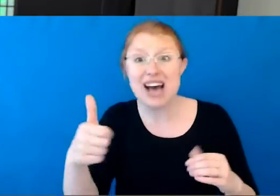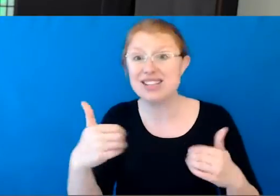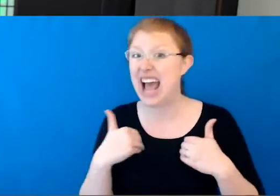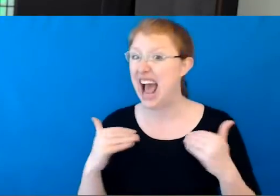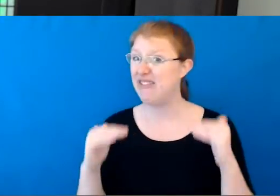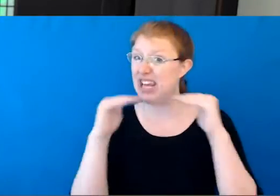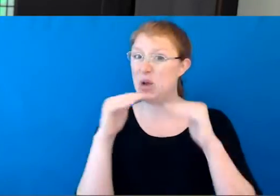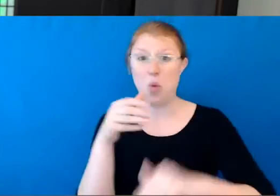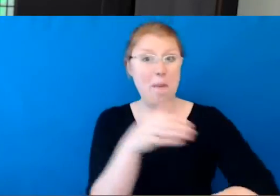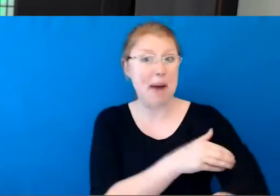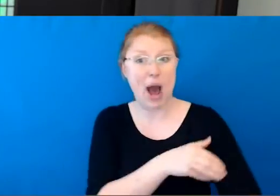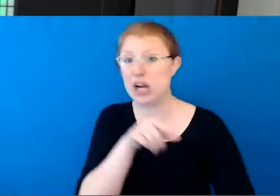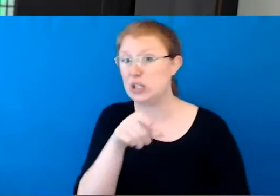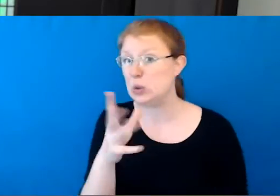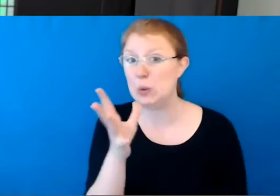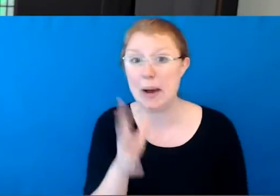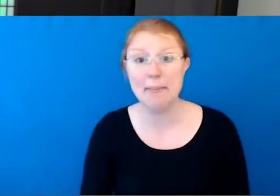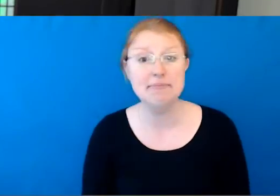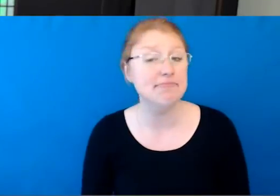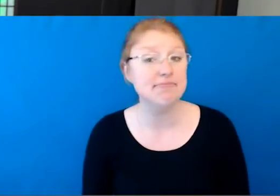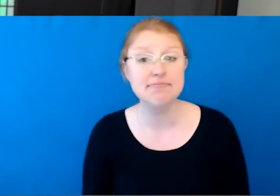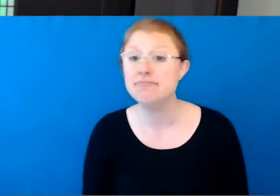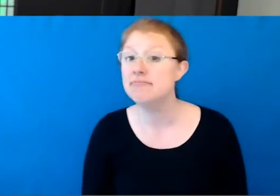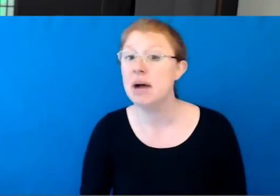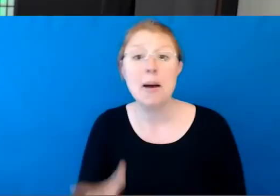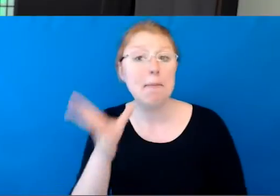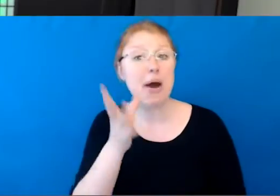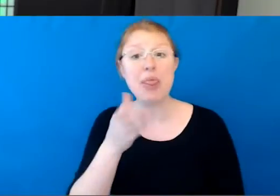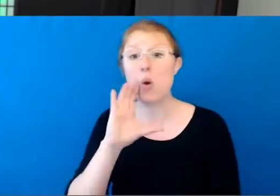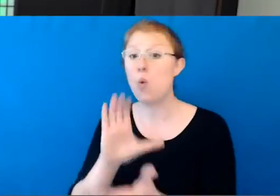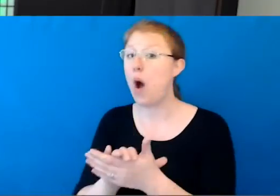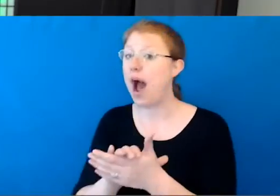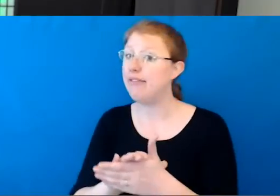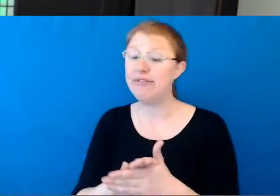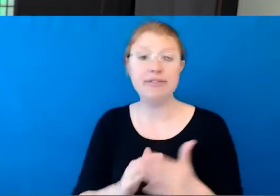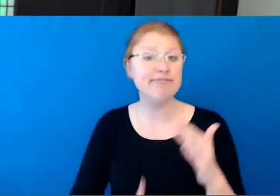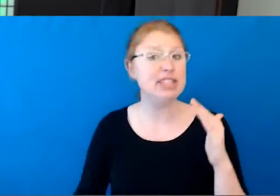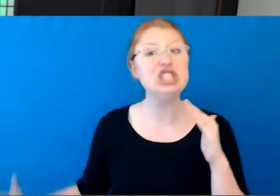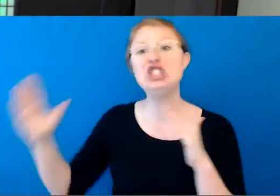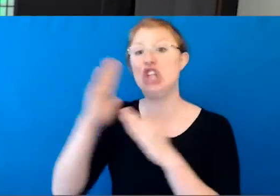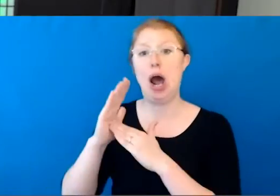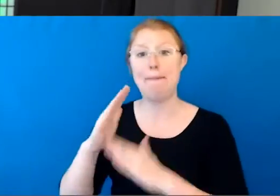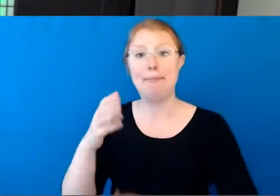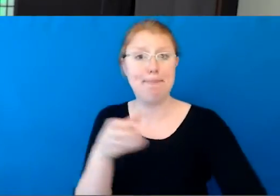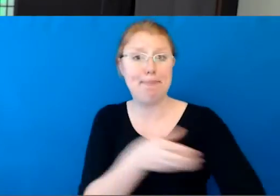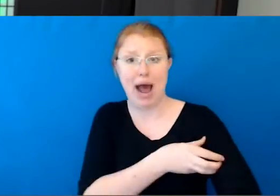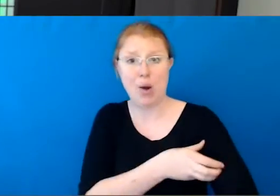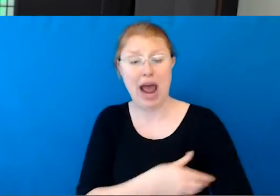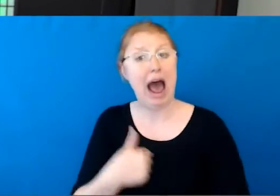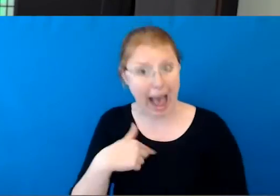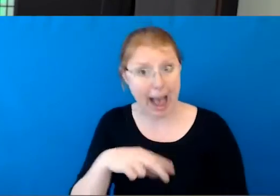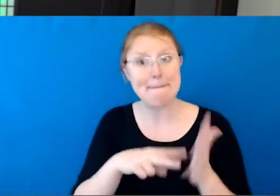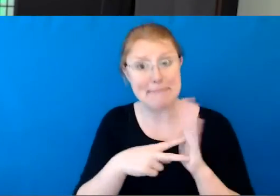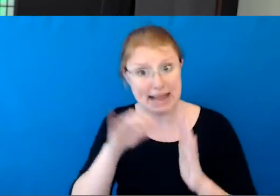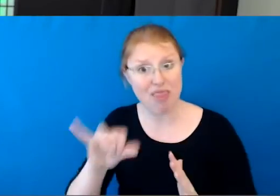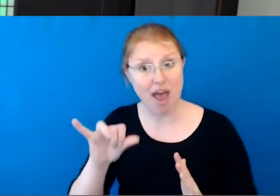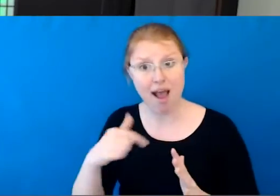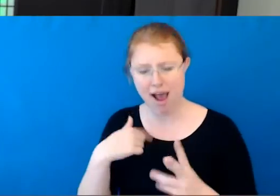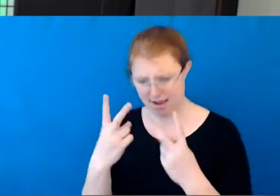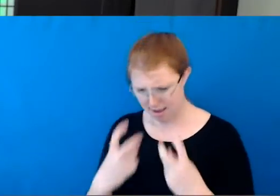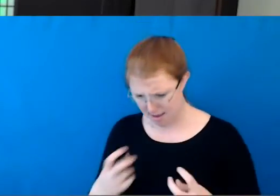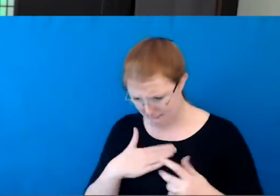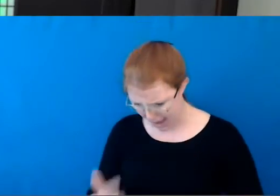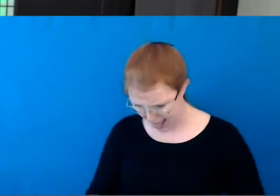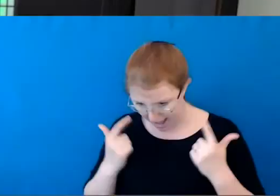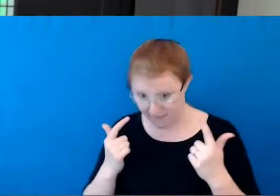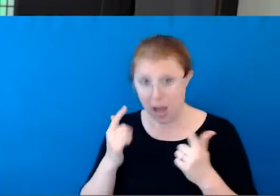a mother and a wife. And I mean that. I look at my own life. What a mess I was when I got married.